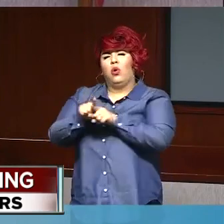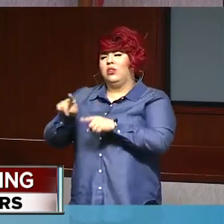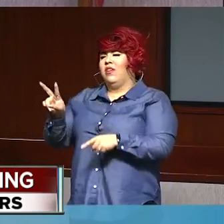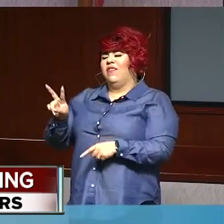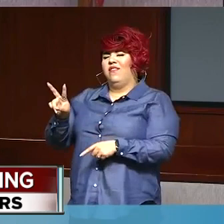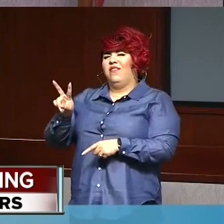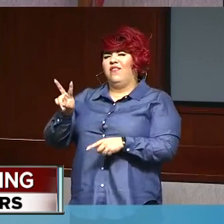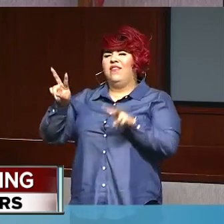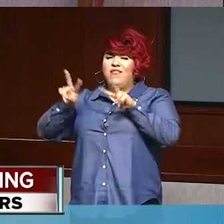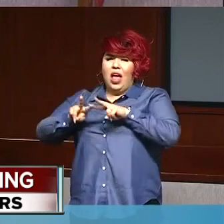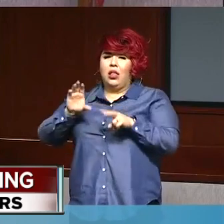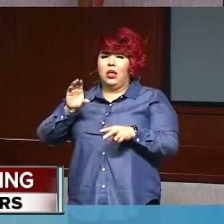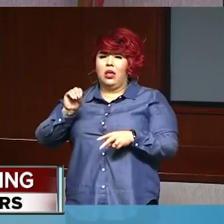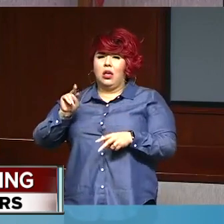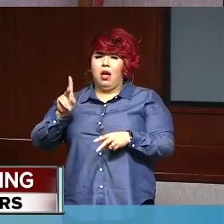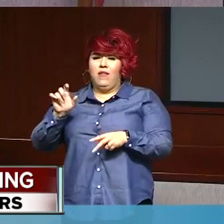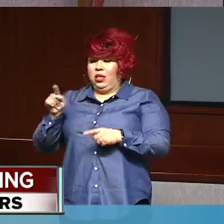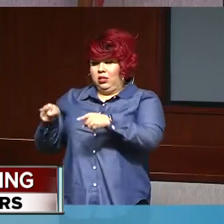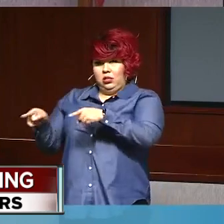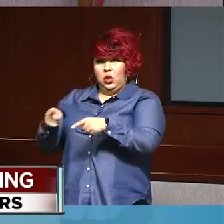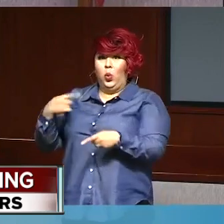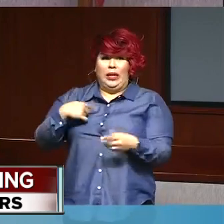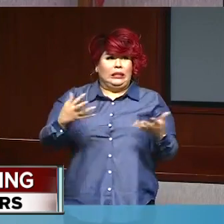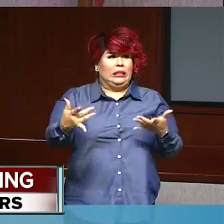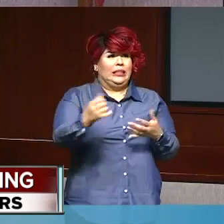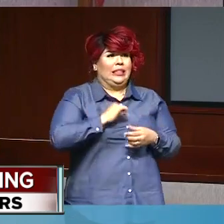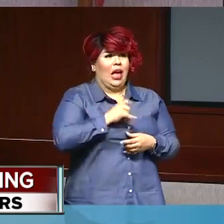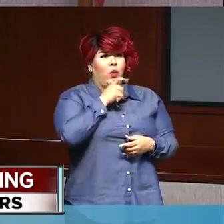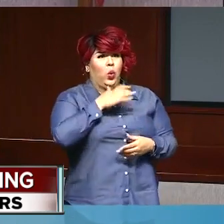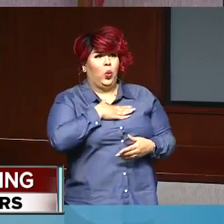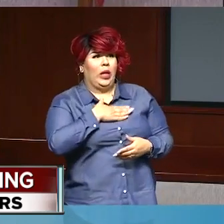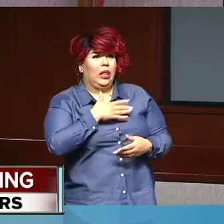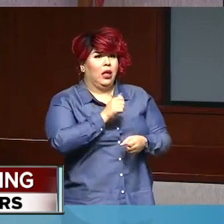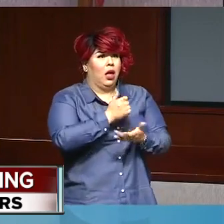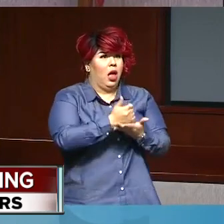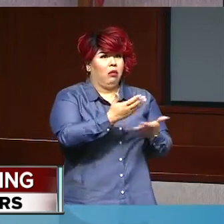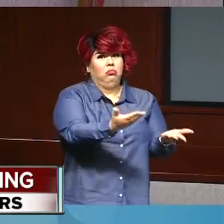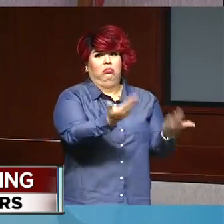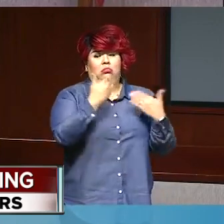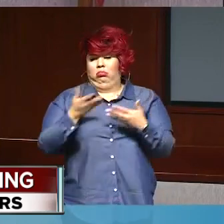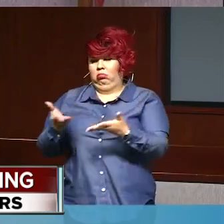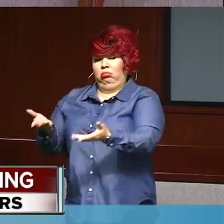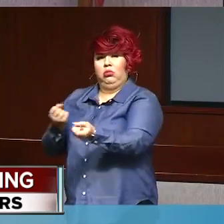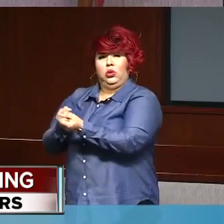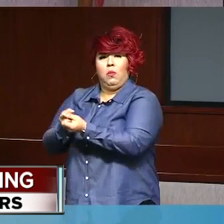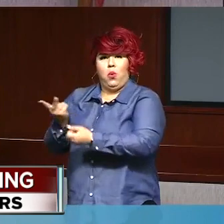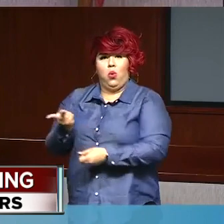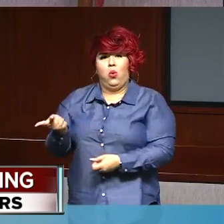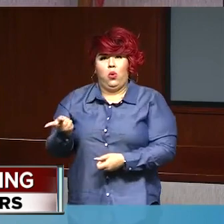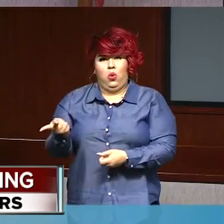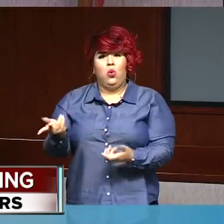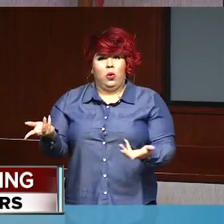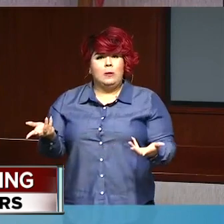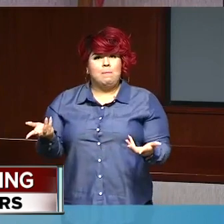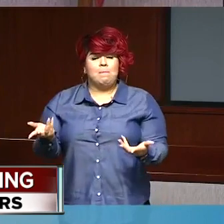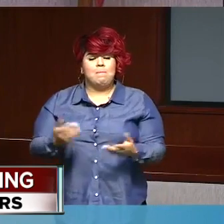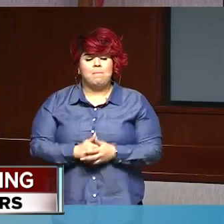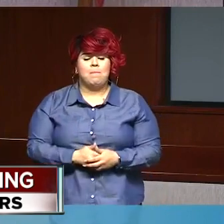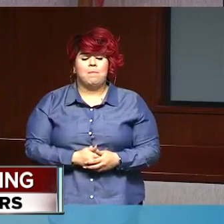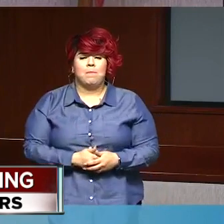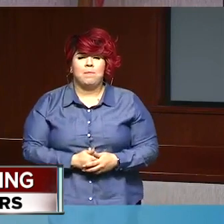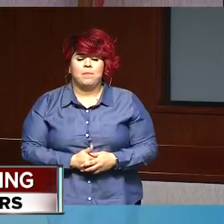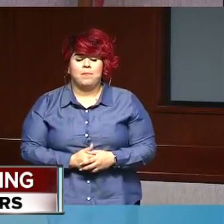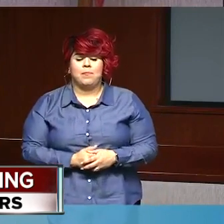up the staffing with local people that are willing to dedicate their time to support